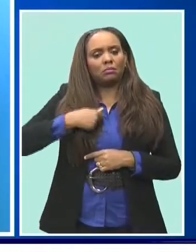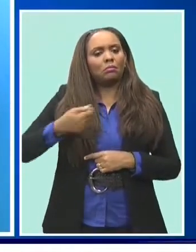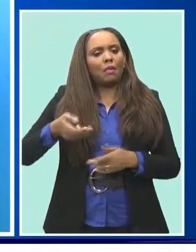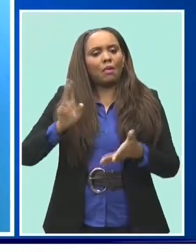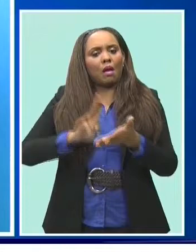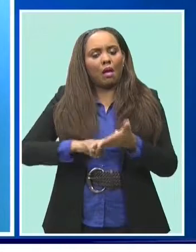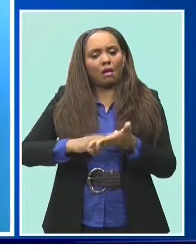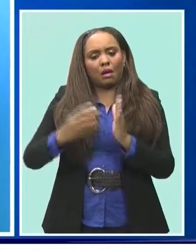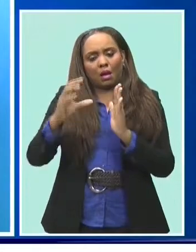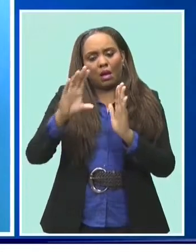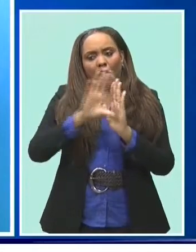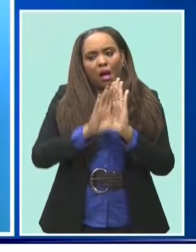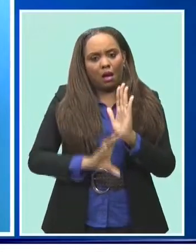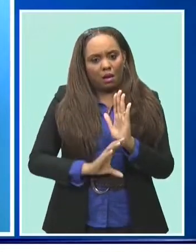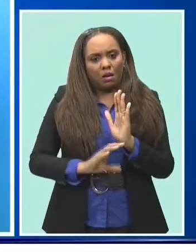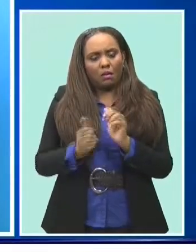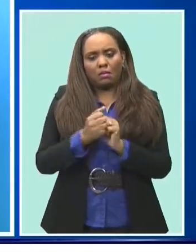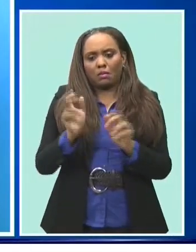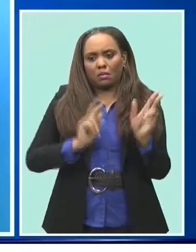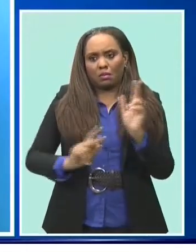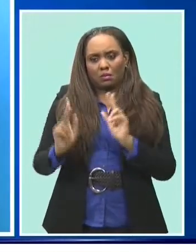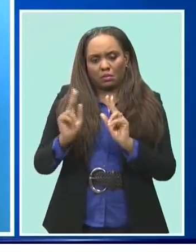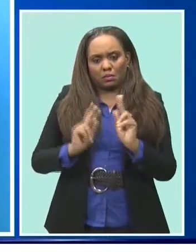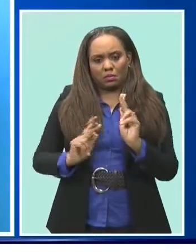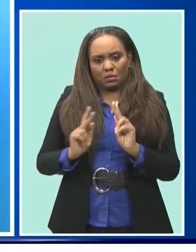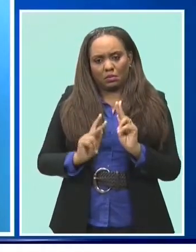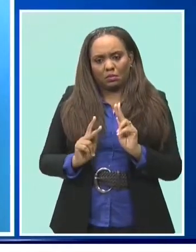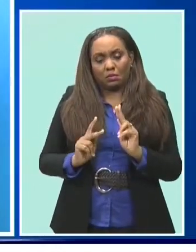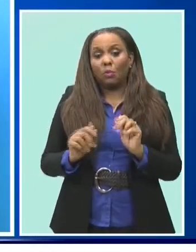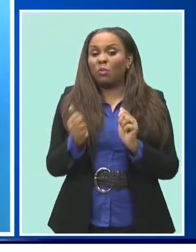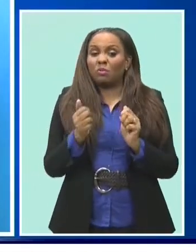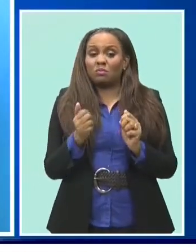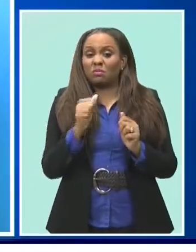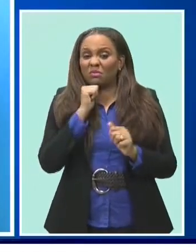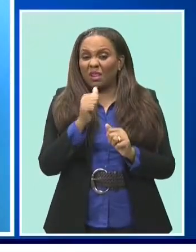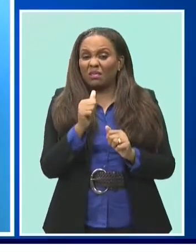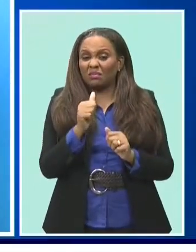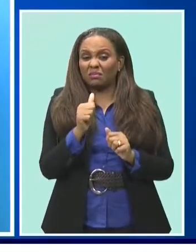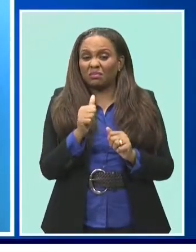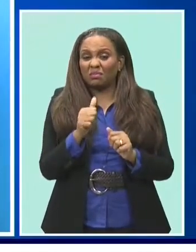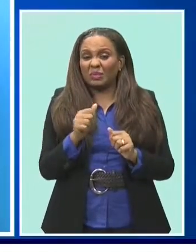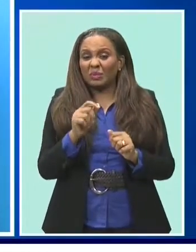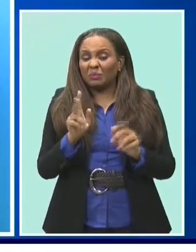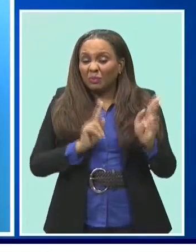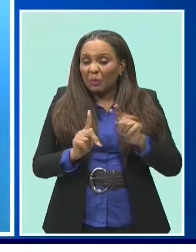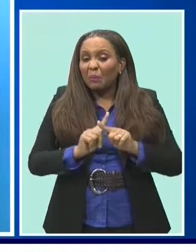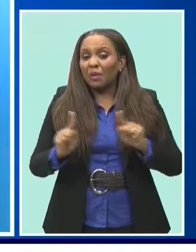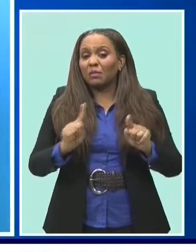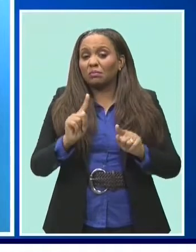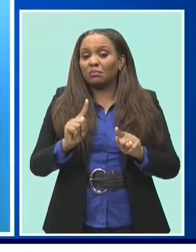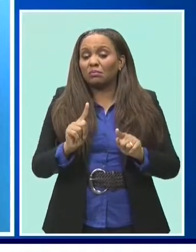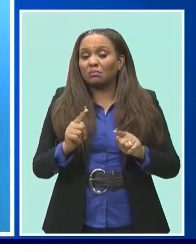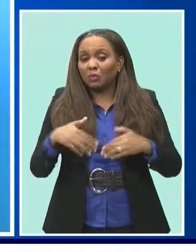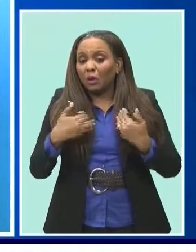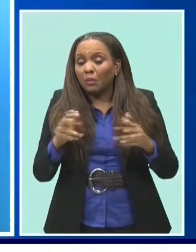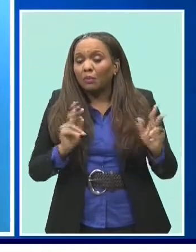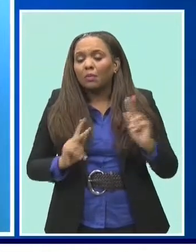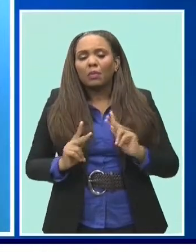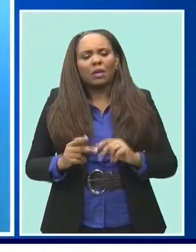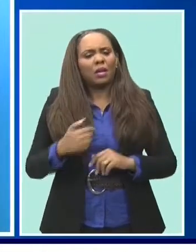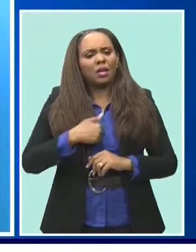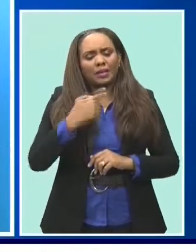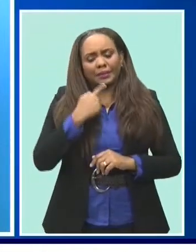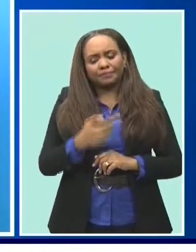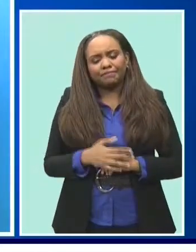contract with the youngsters who came before me and said, well, if you maintain this path, if you